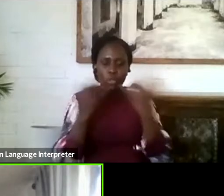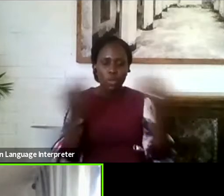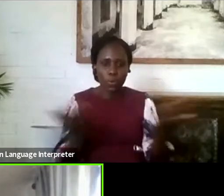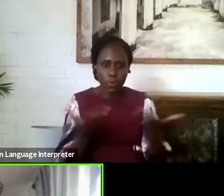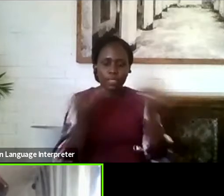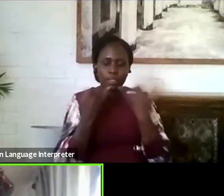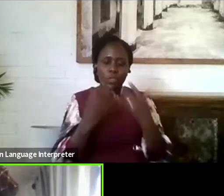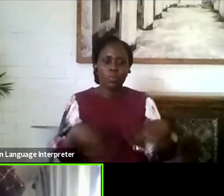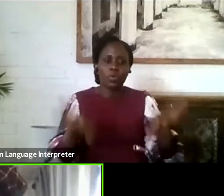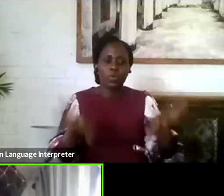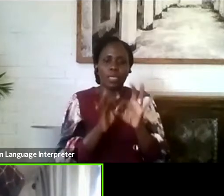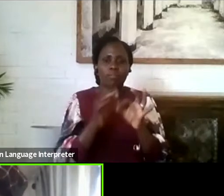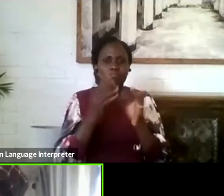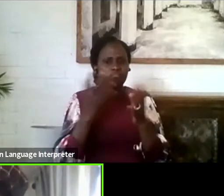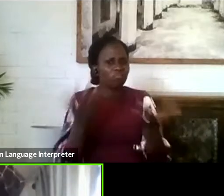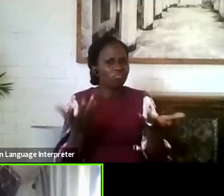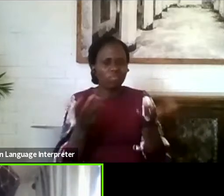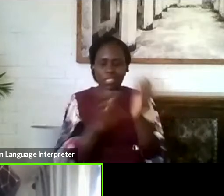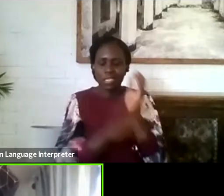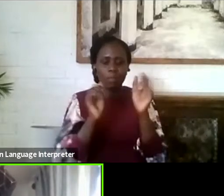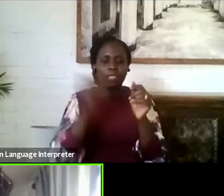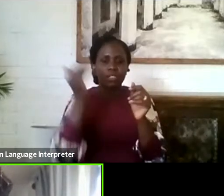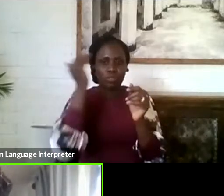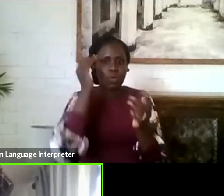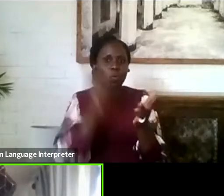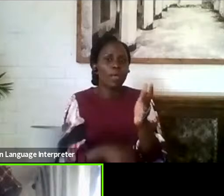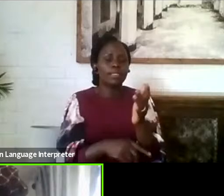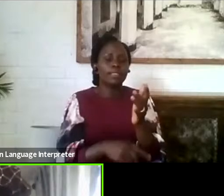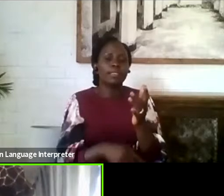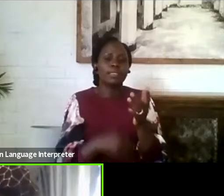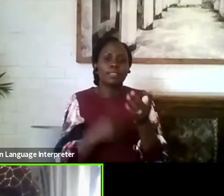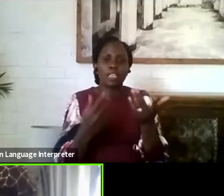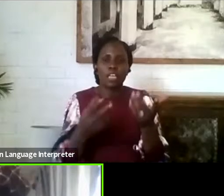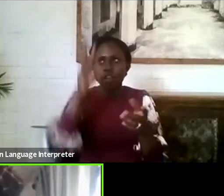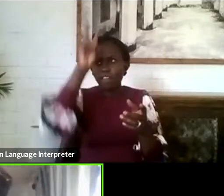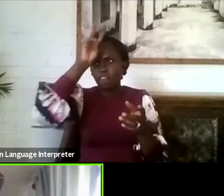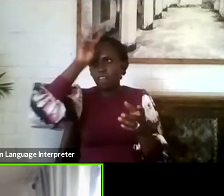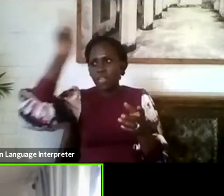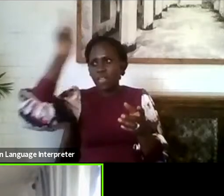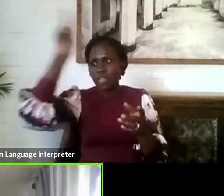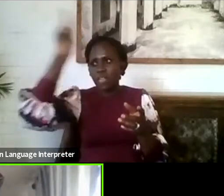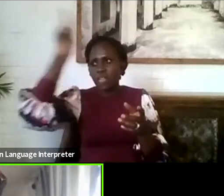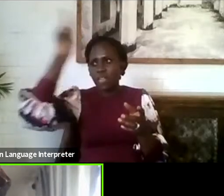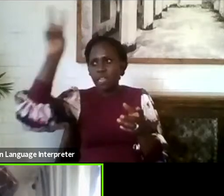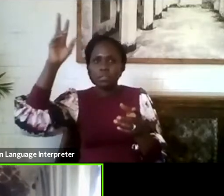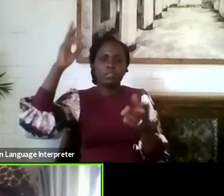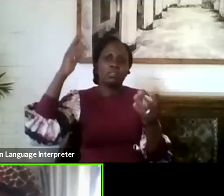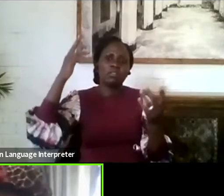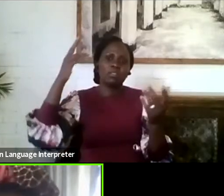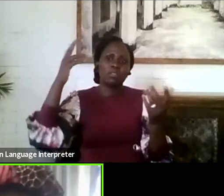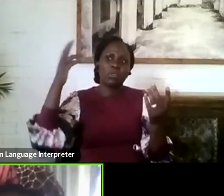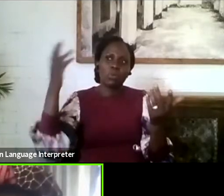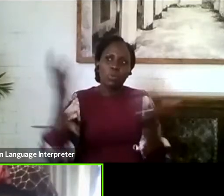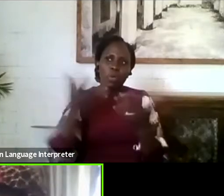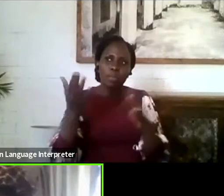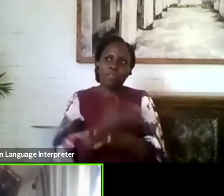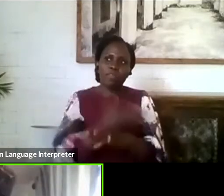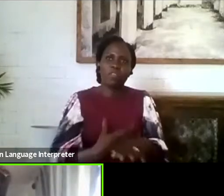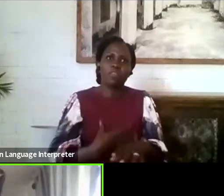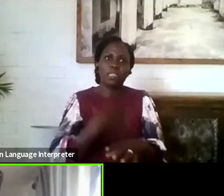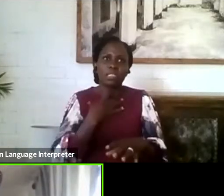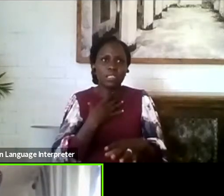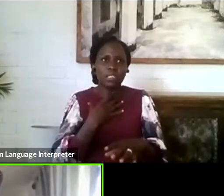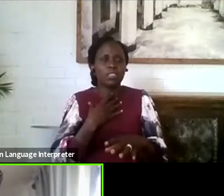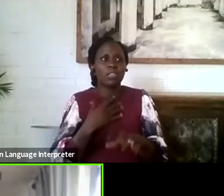know the village that your partner last visited. So